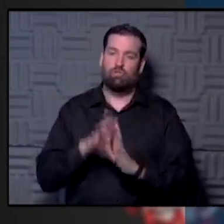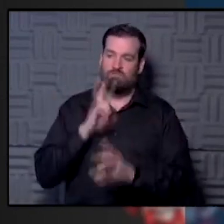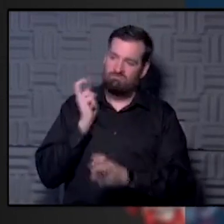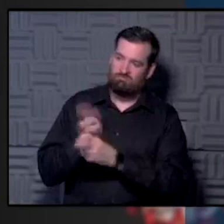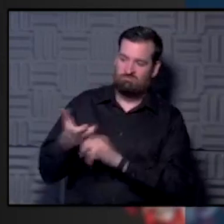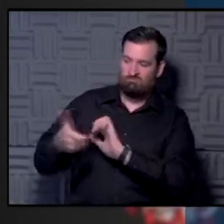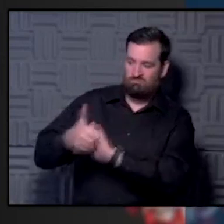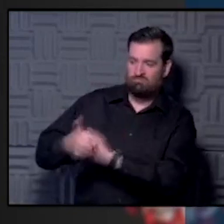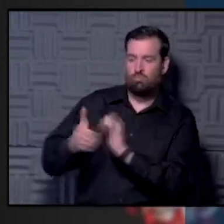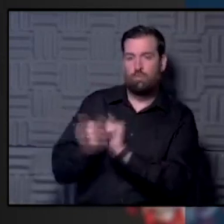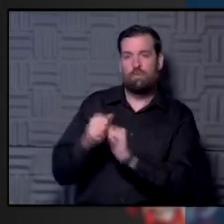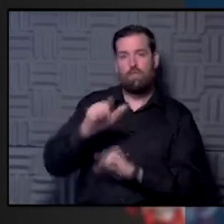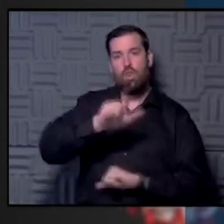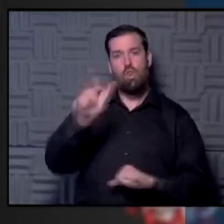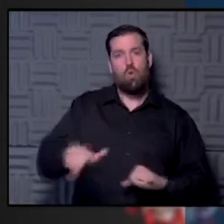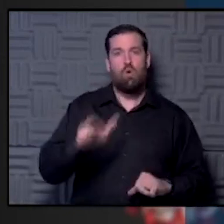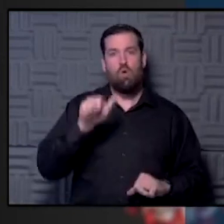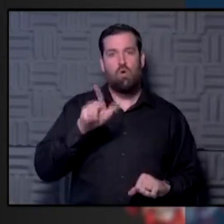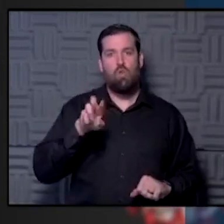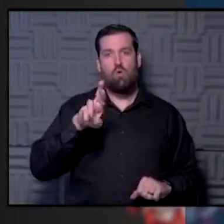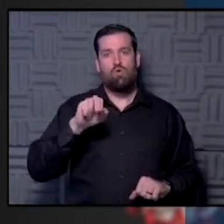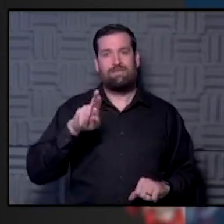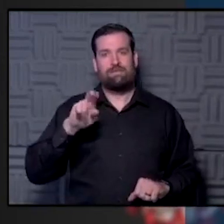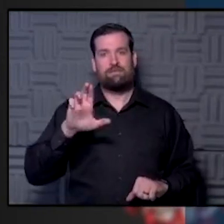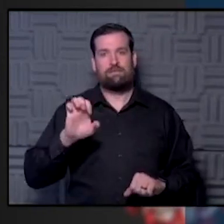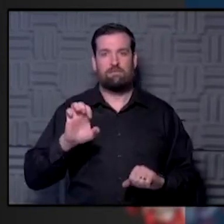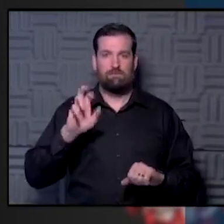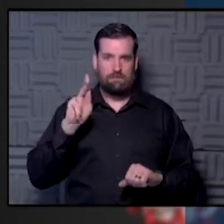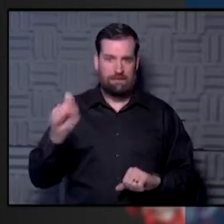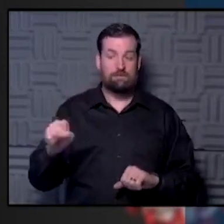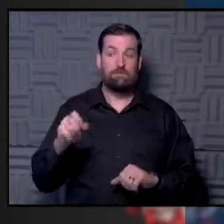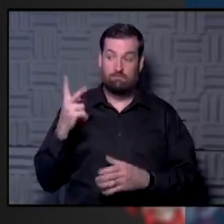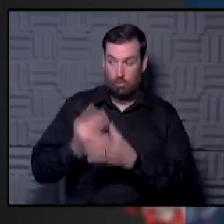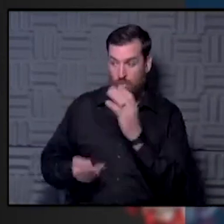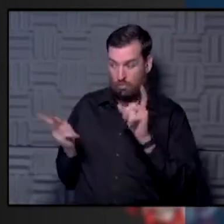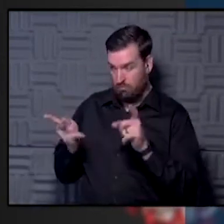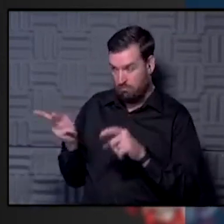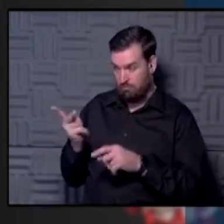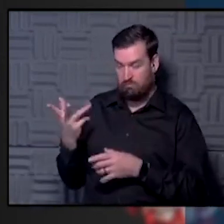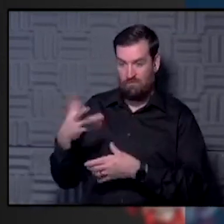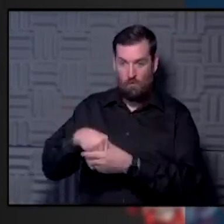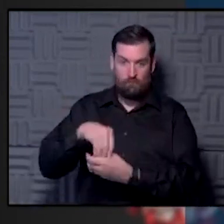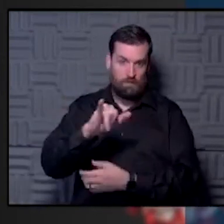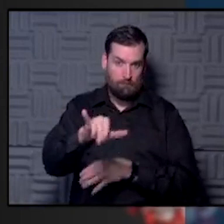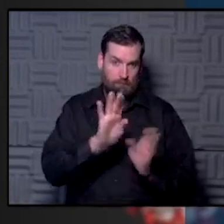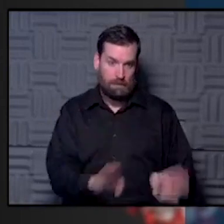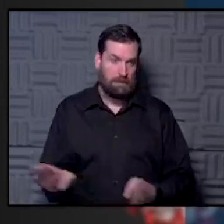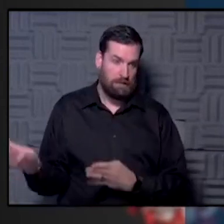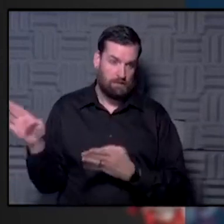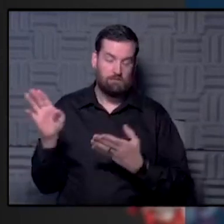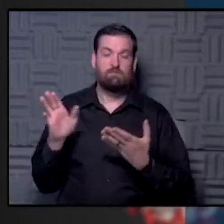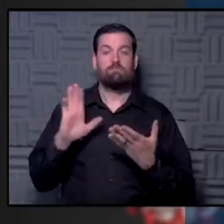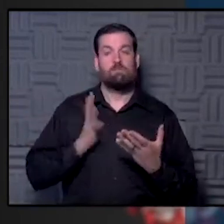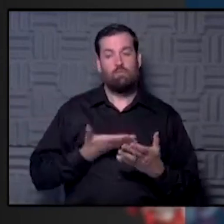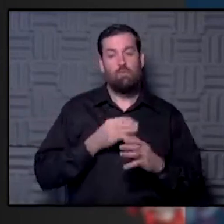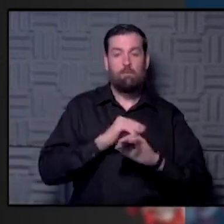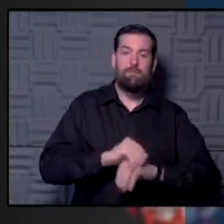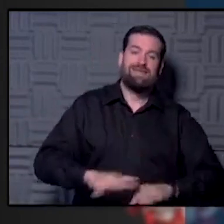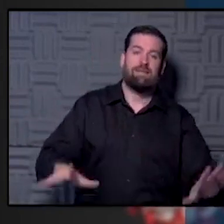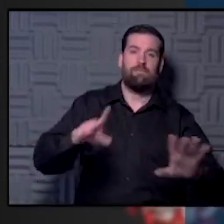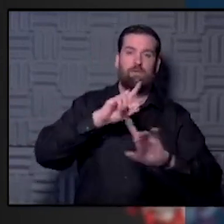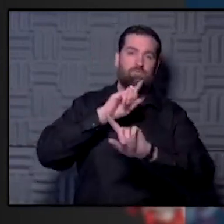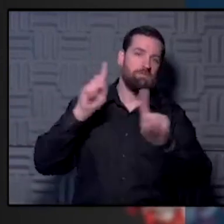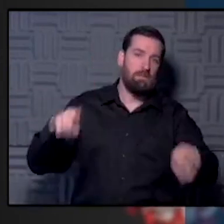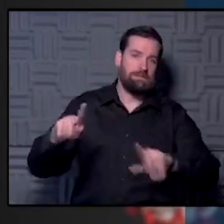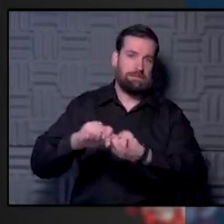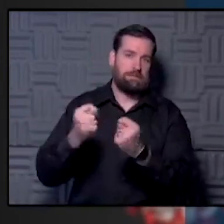the Lawrence campus to try and put together a plan, and both of these guys are part of that plan. And part of our pandemic response team to